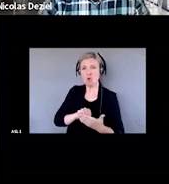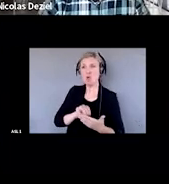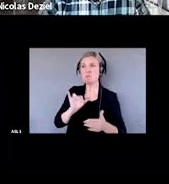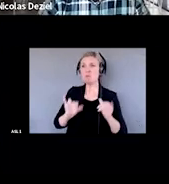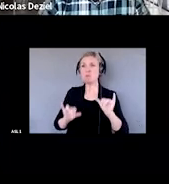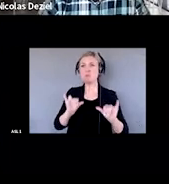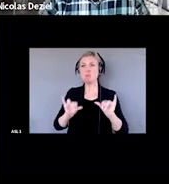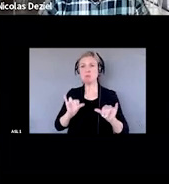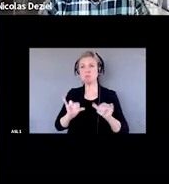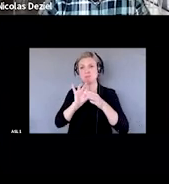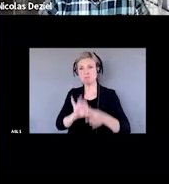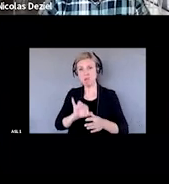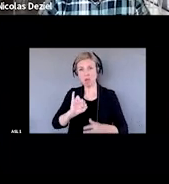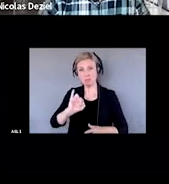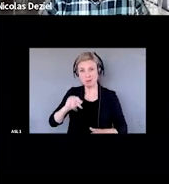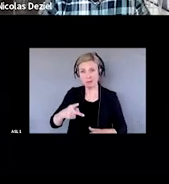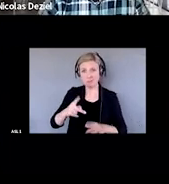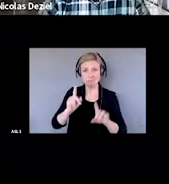are more